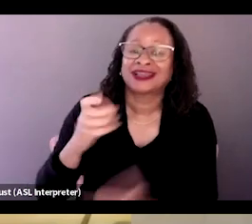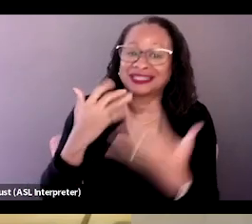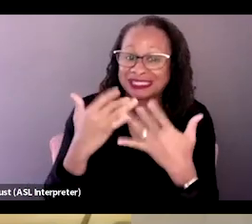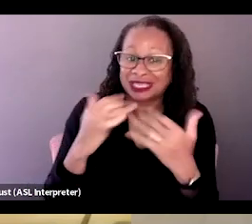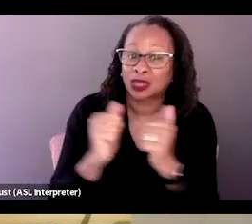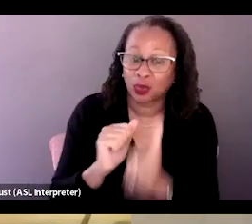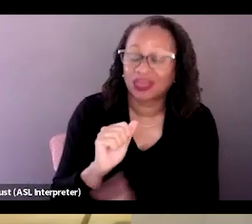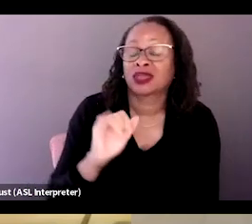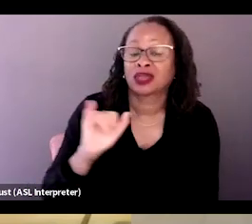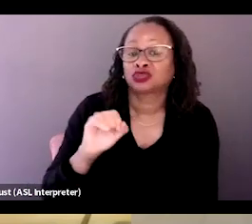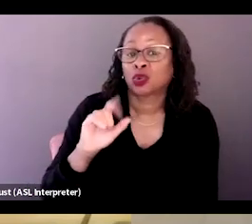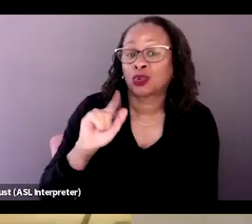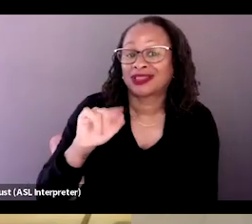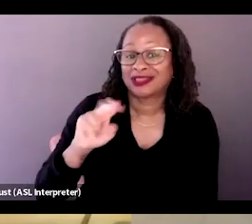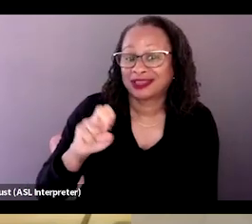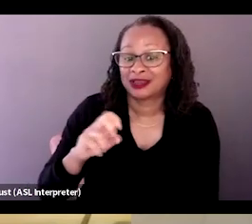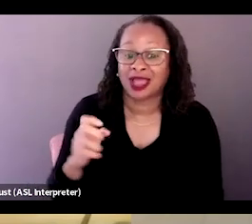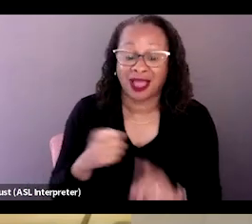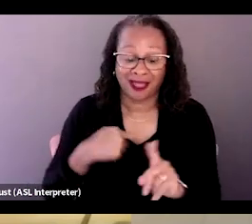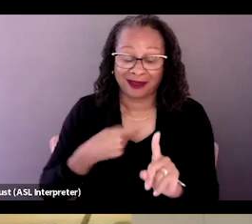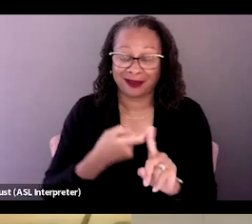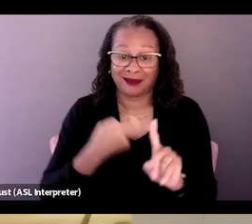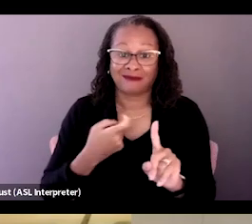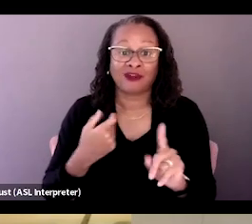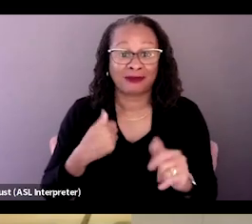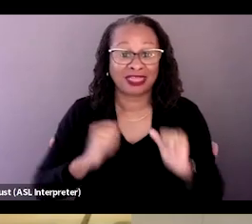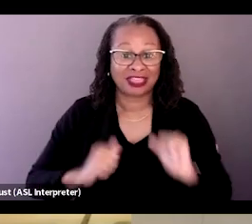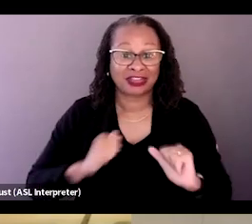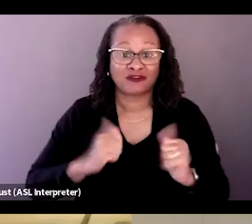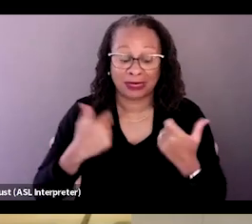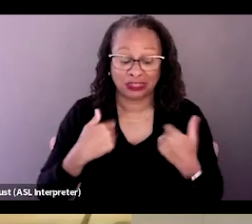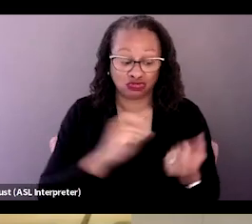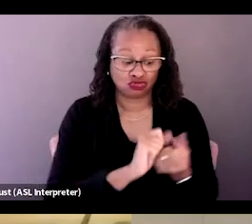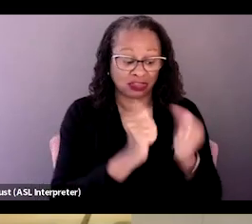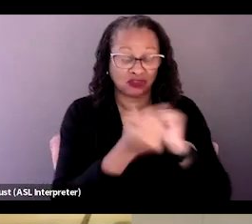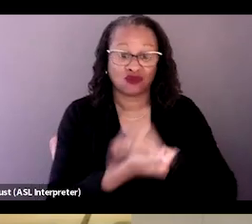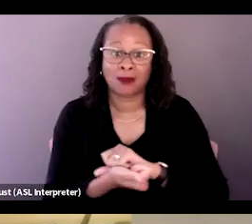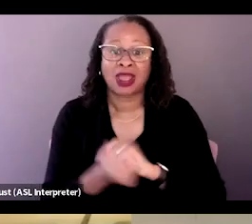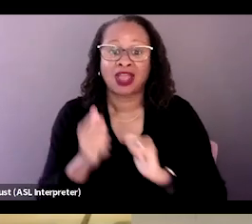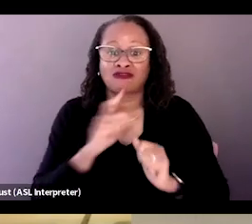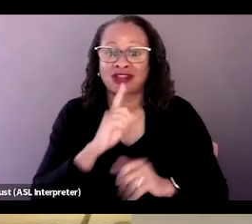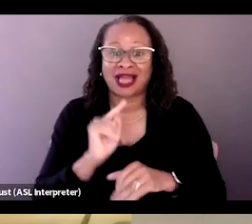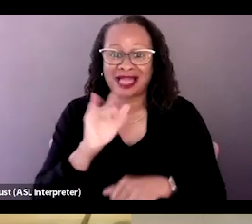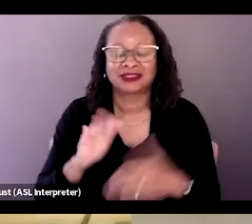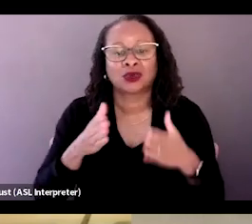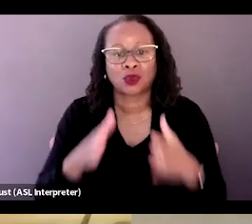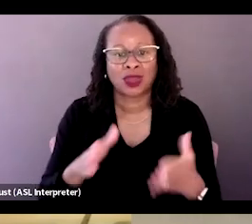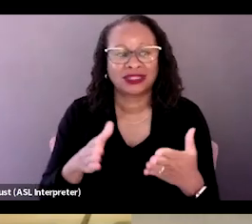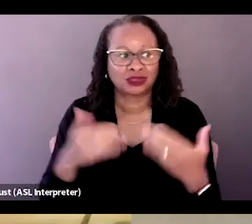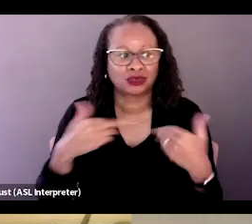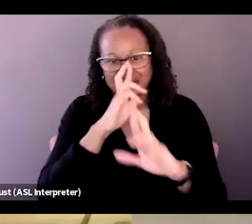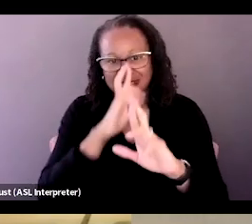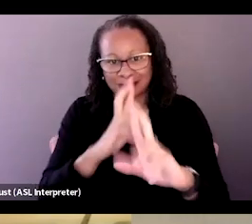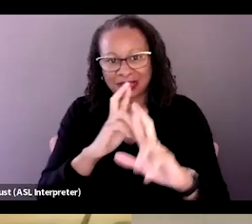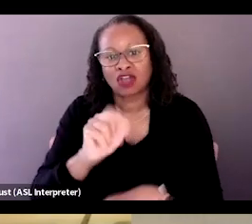from theater, and for me to transform reality is a way to pay respect to reality, because